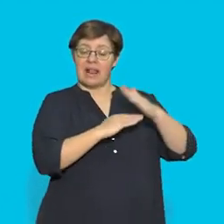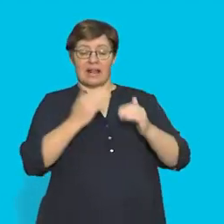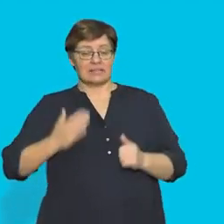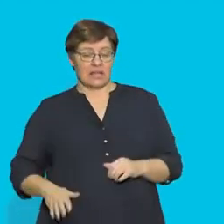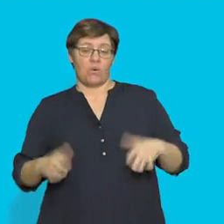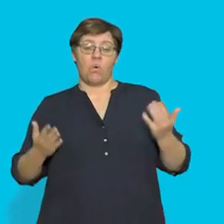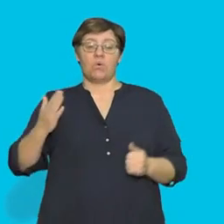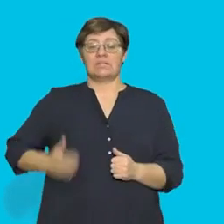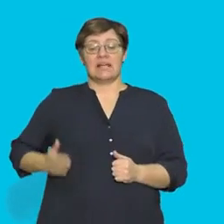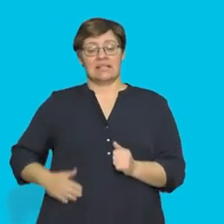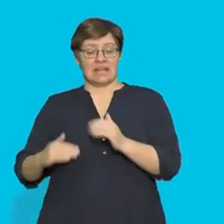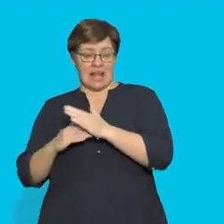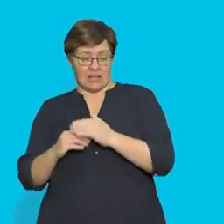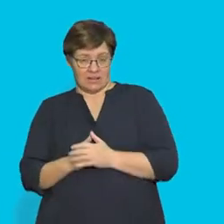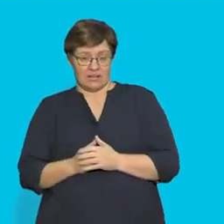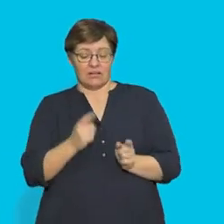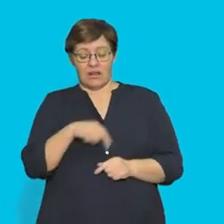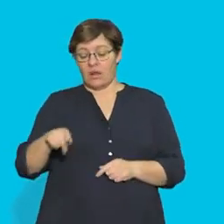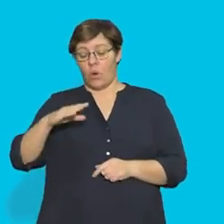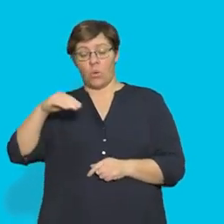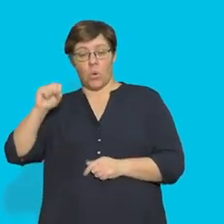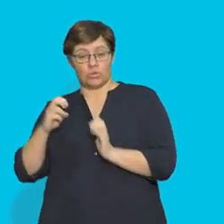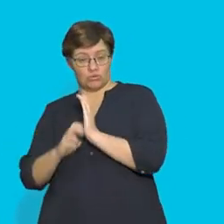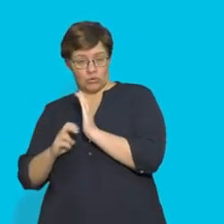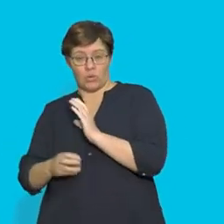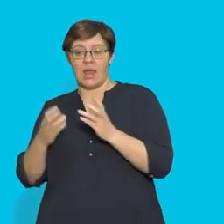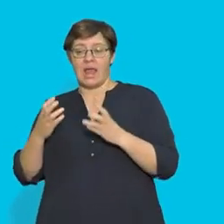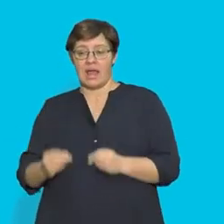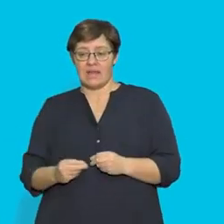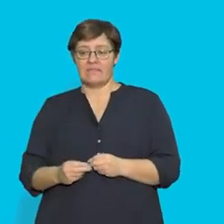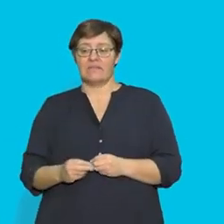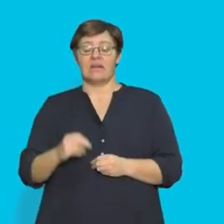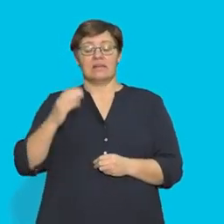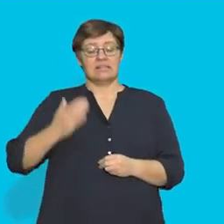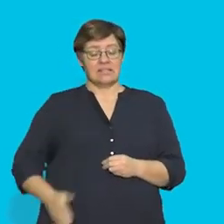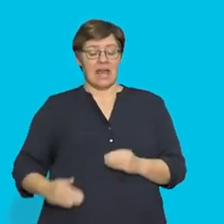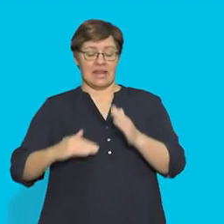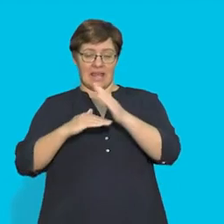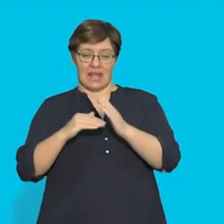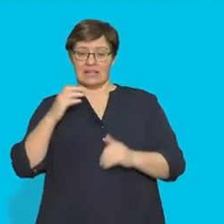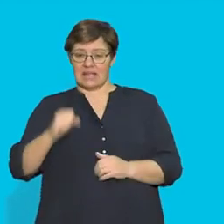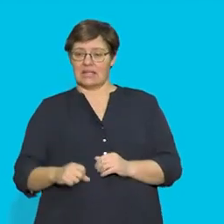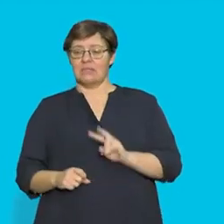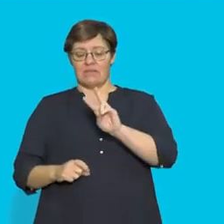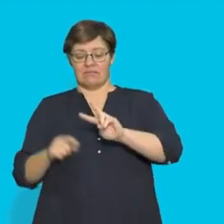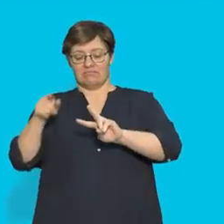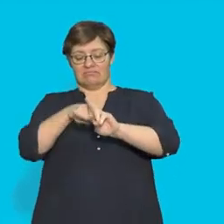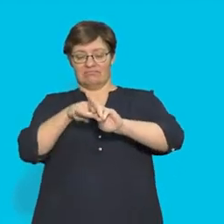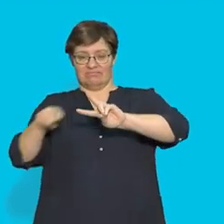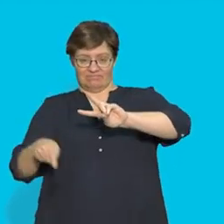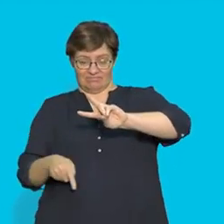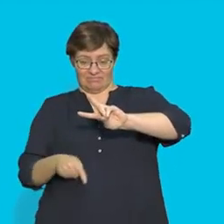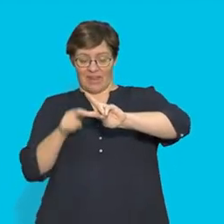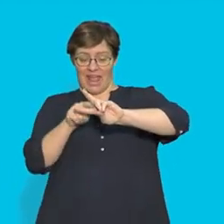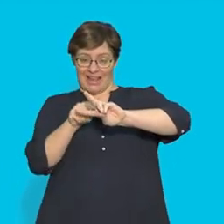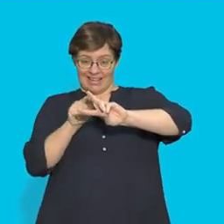is used when we have angle, angle, side, or side, side, angle. And cos rule, when we have side, angle, side, but you have to